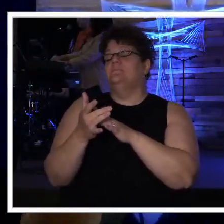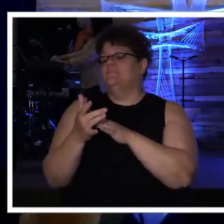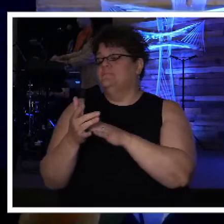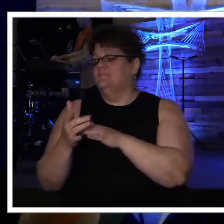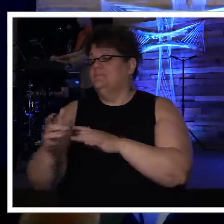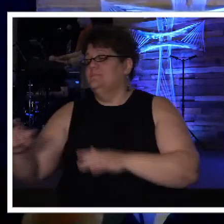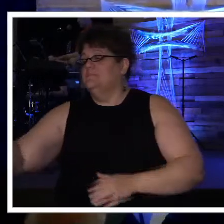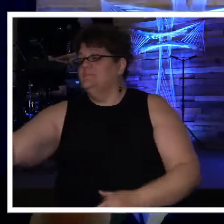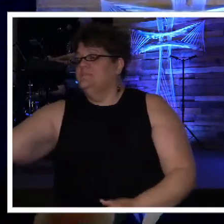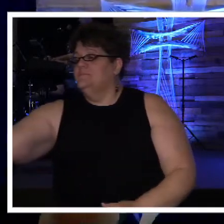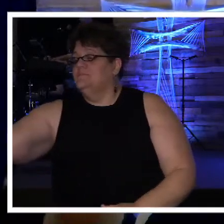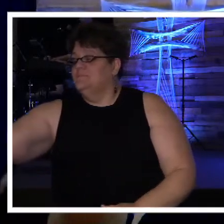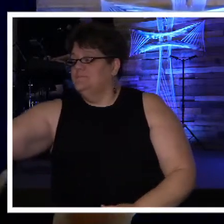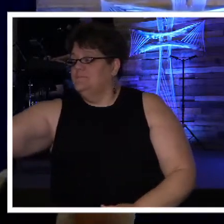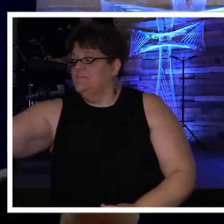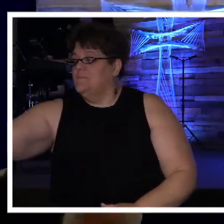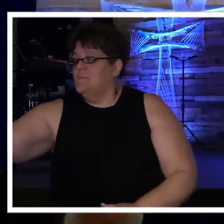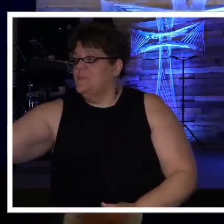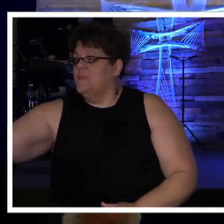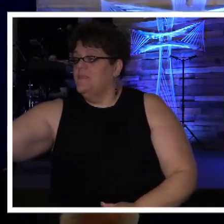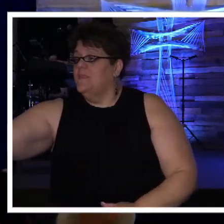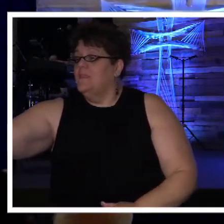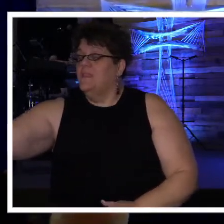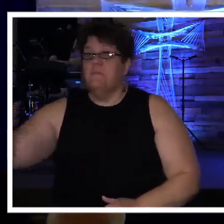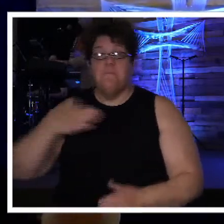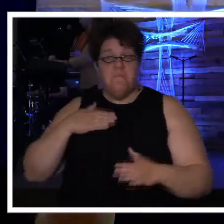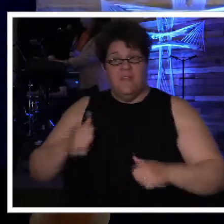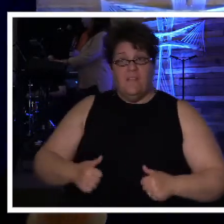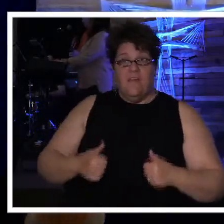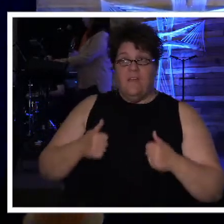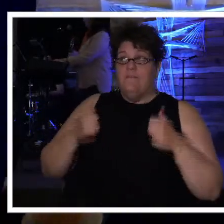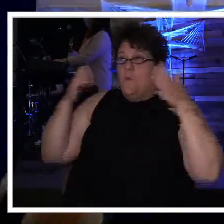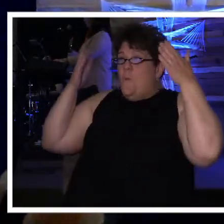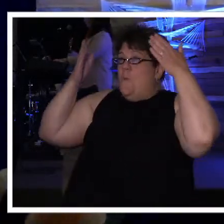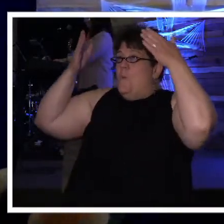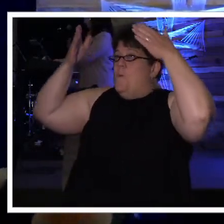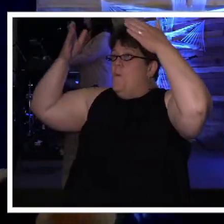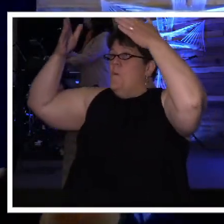Narrow as the road may seem,